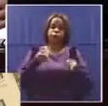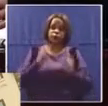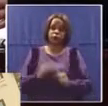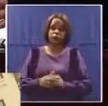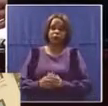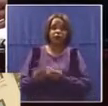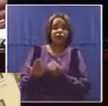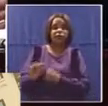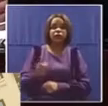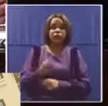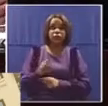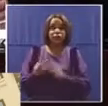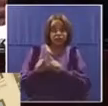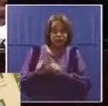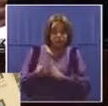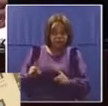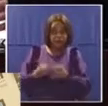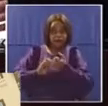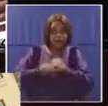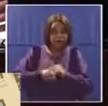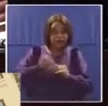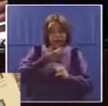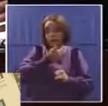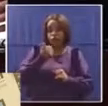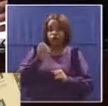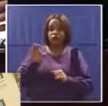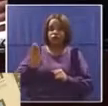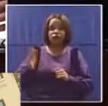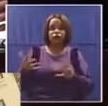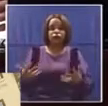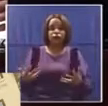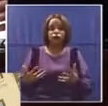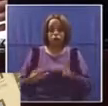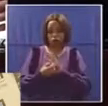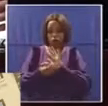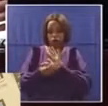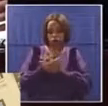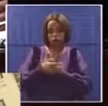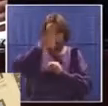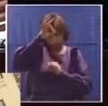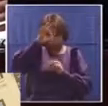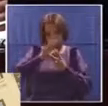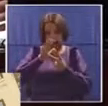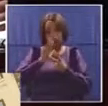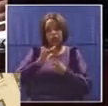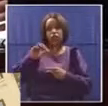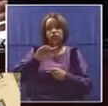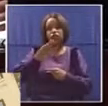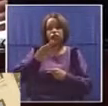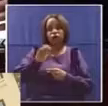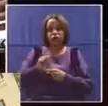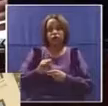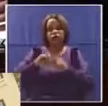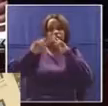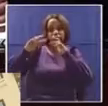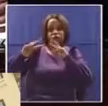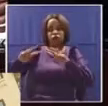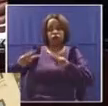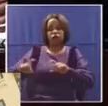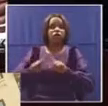Cameron explained that JIX had tried its best to expedite SAP's, G4S and DCS investigations, but very little was